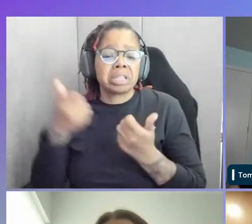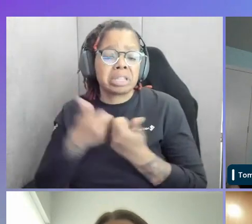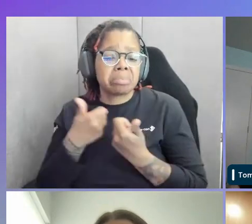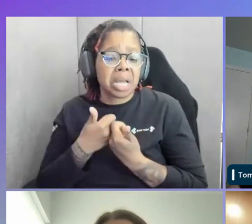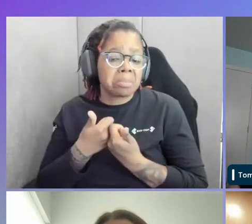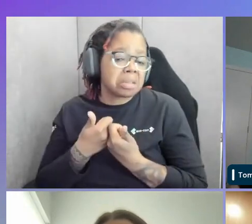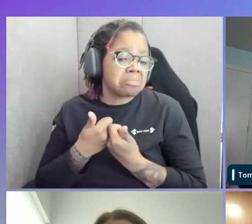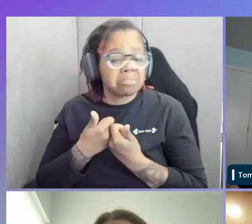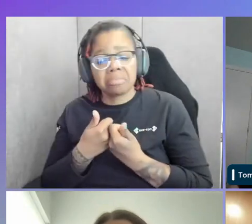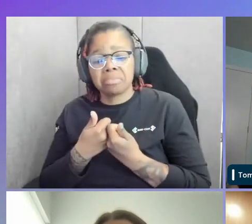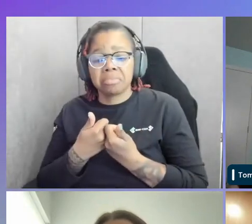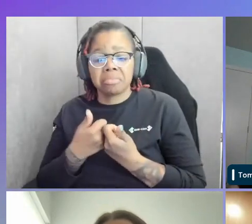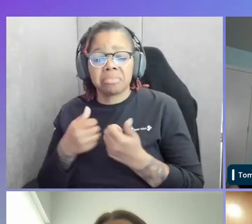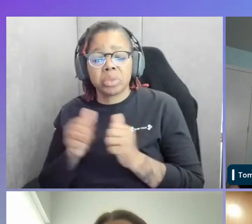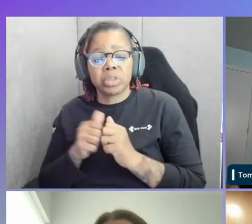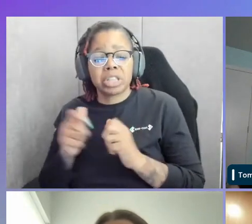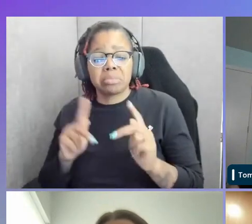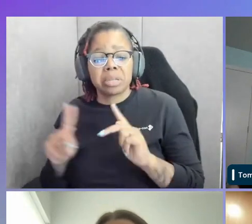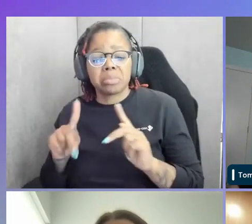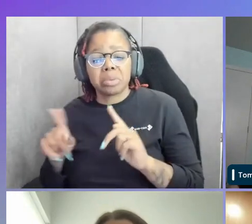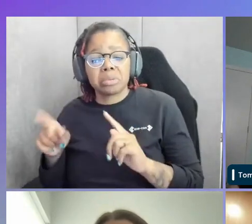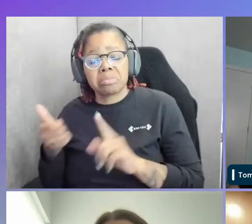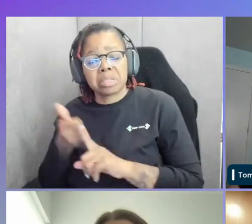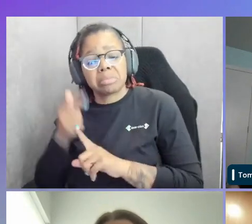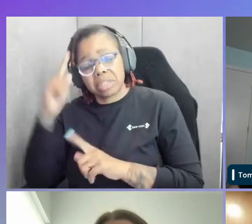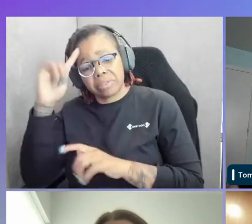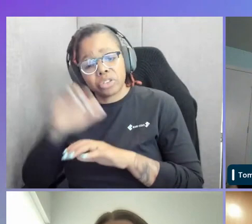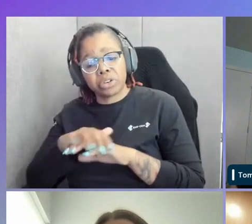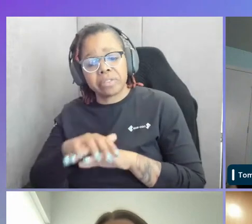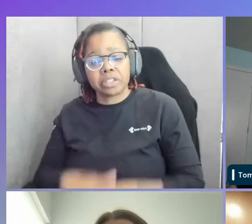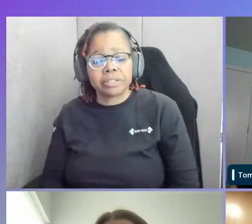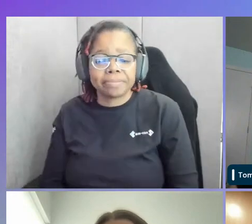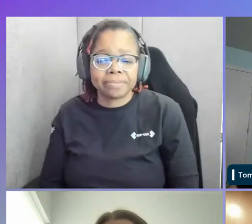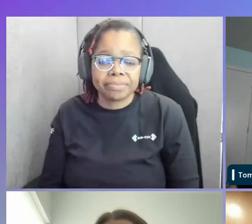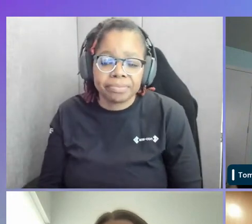with people who are neurodivergent.